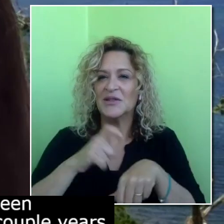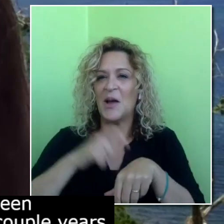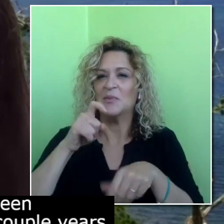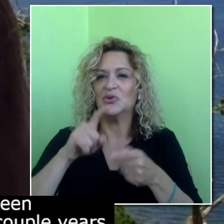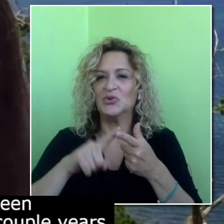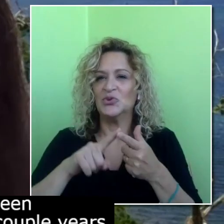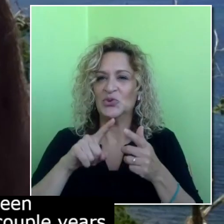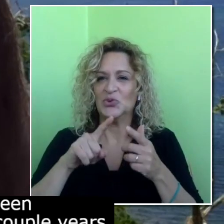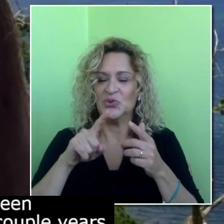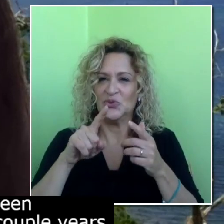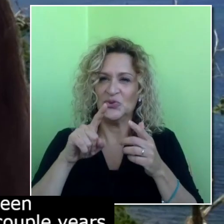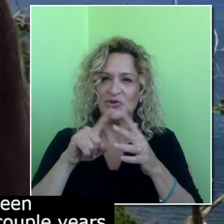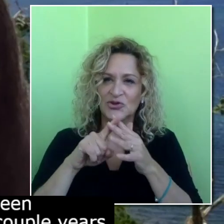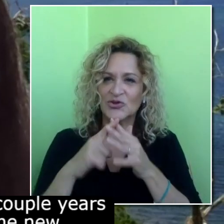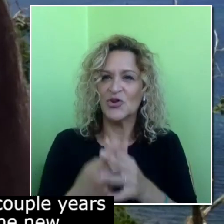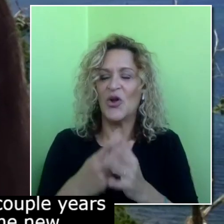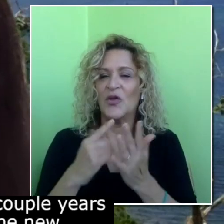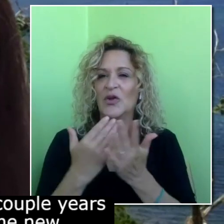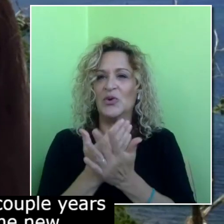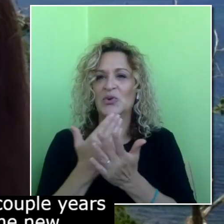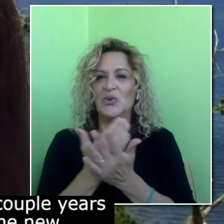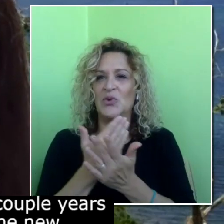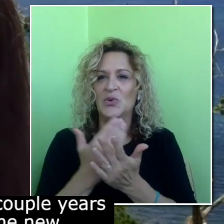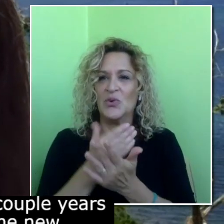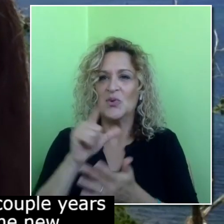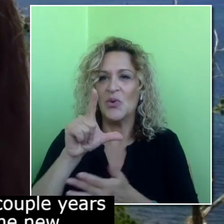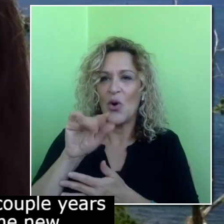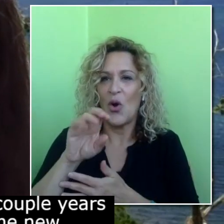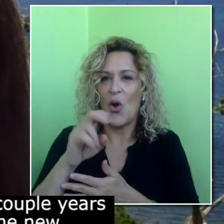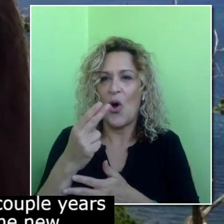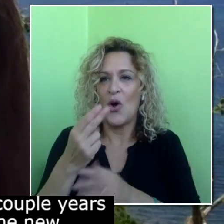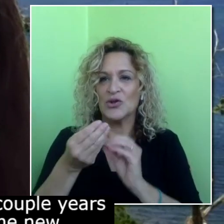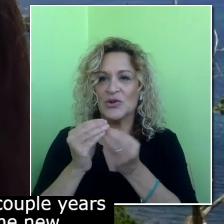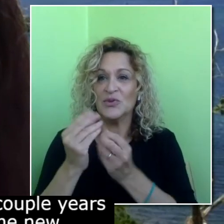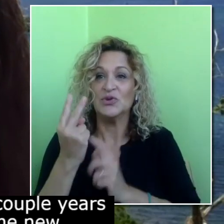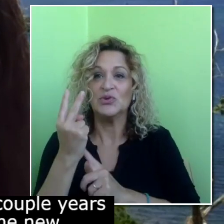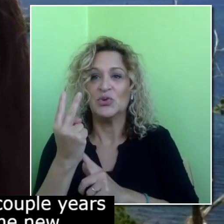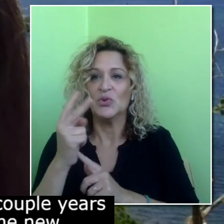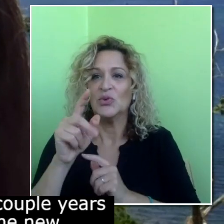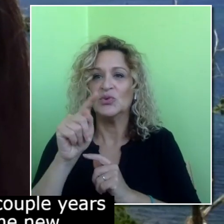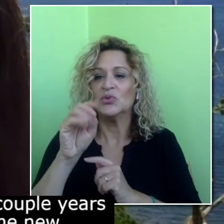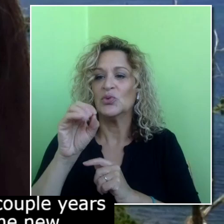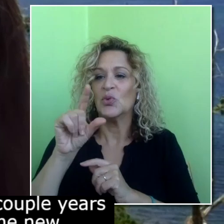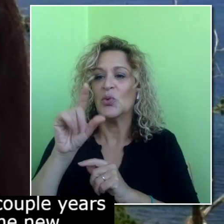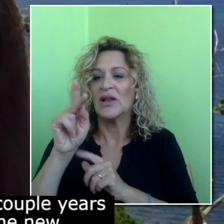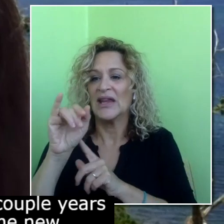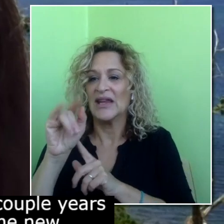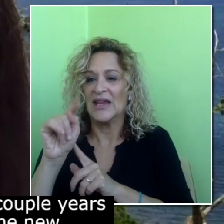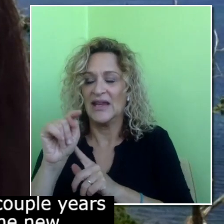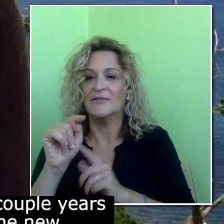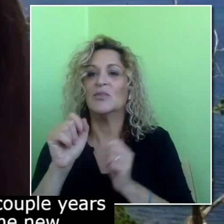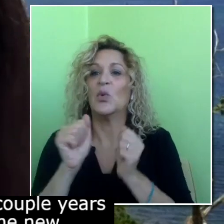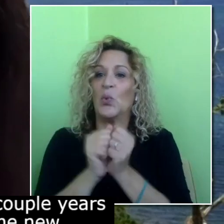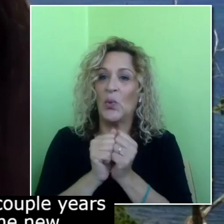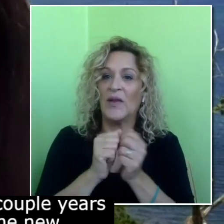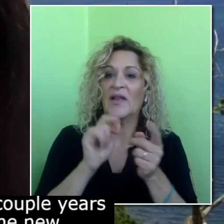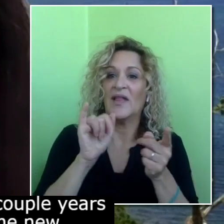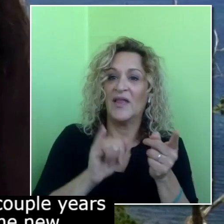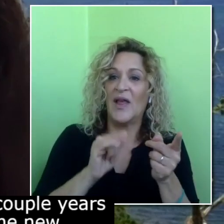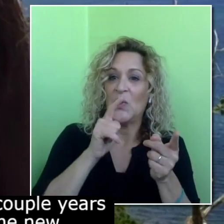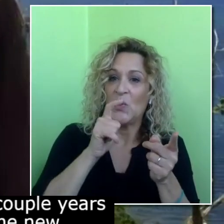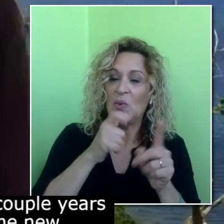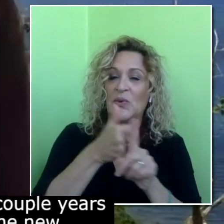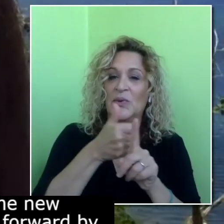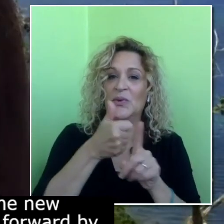the Accessibility Toolkit with a forward by Andrew Sullivan, CEO and President of the Internet